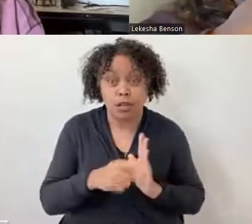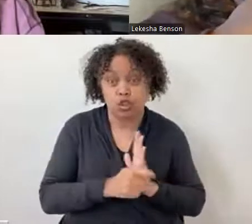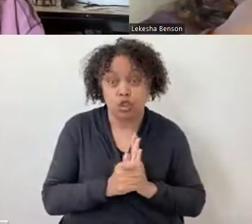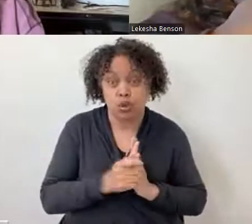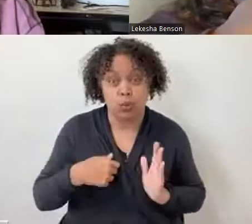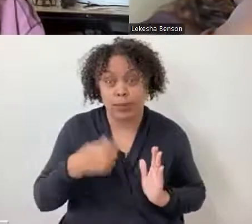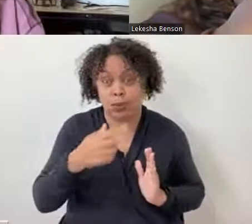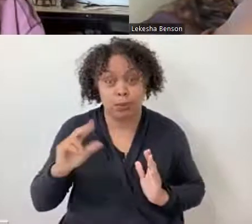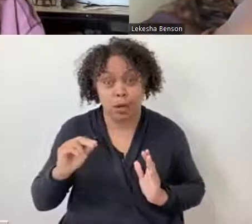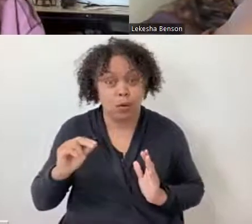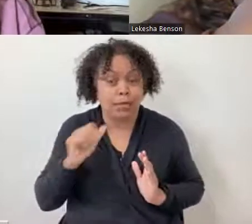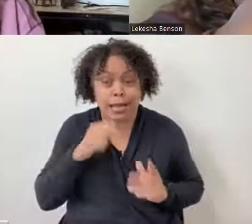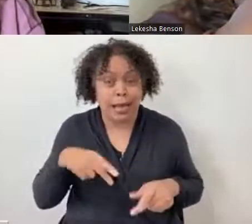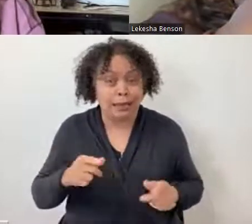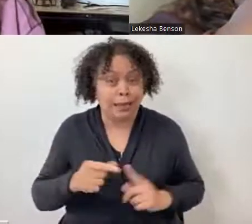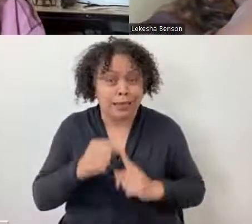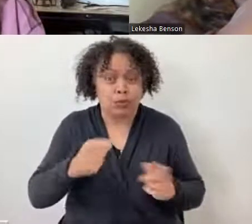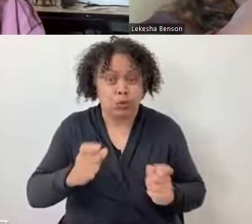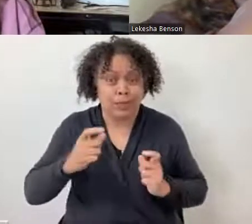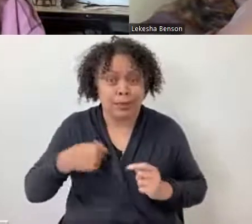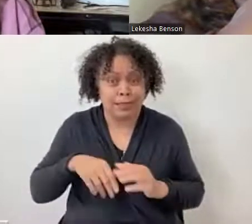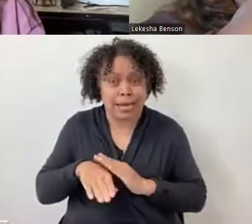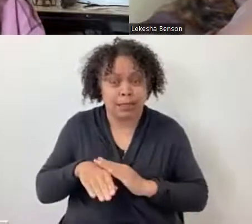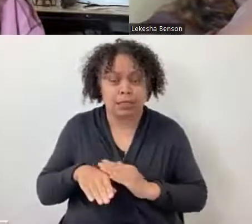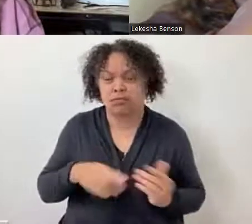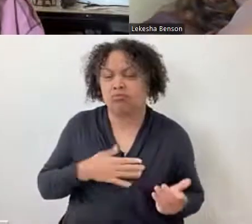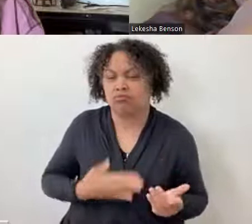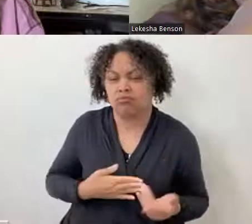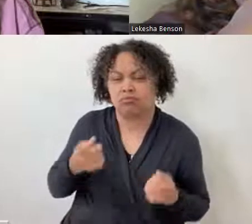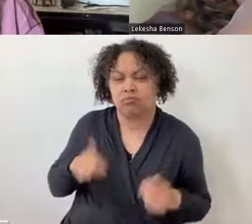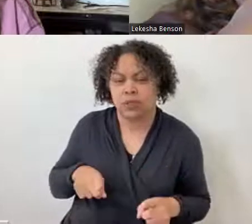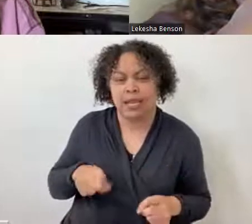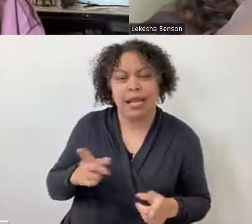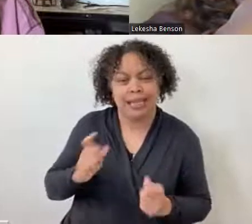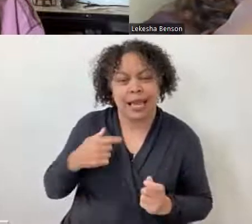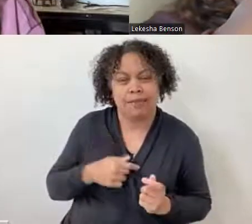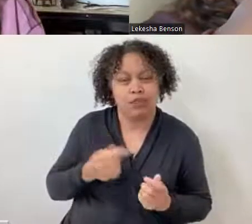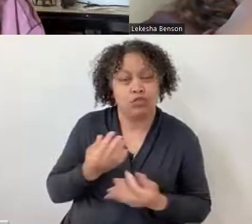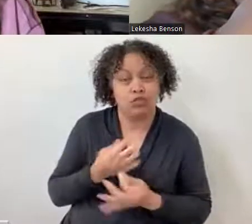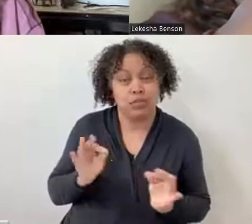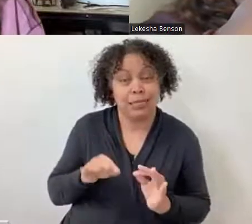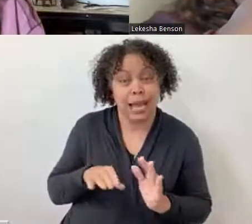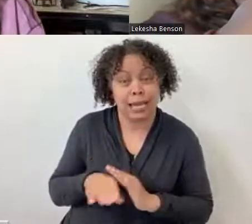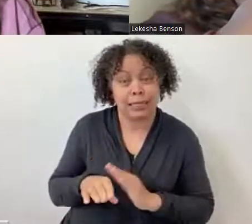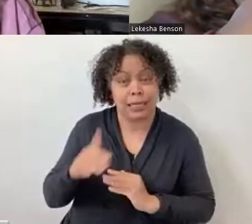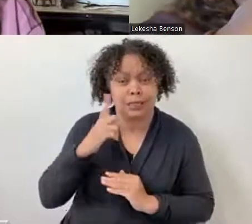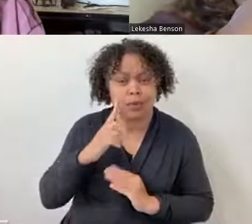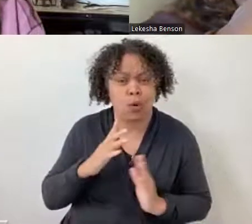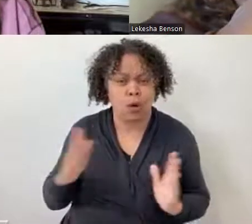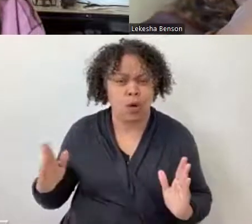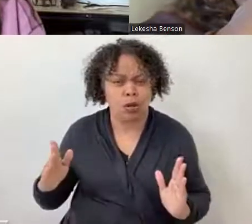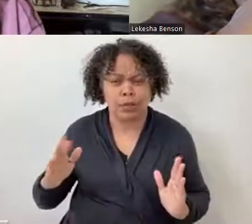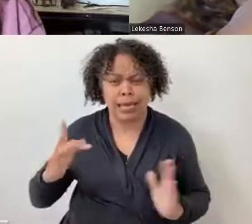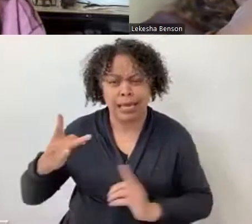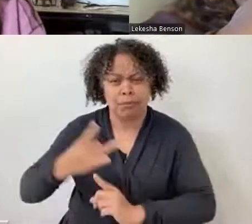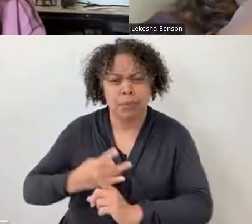no, unless you give us access. And they actually did. They gave us free access for like almost 8